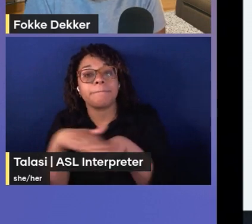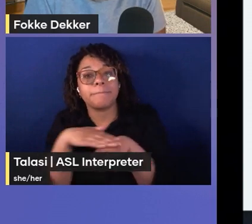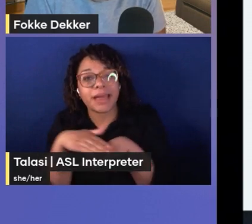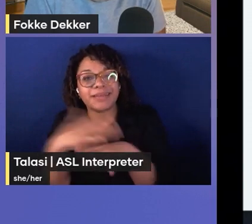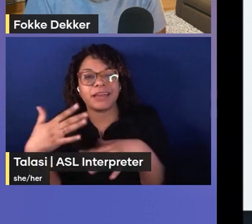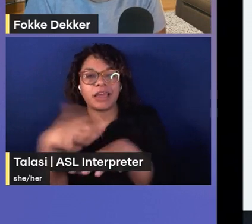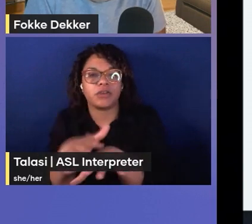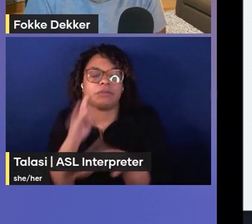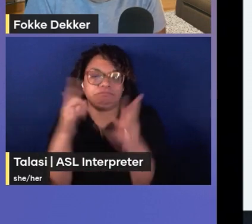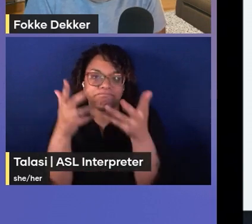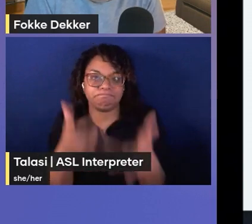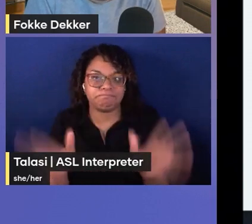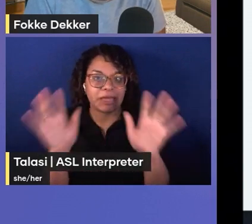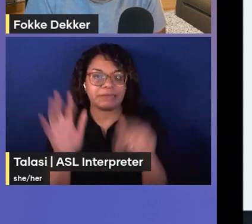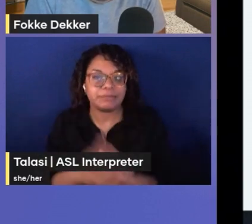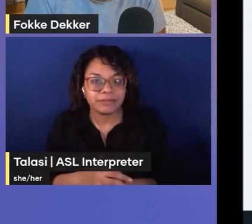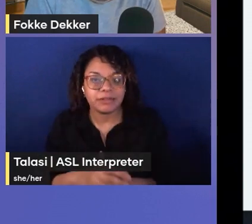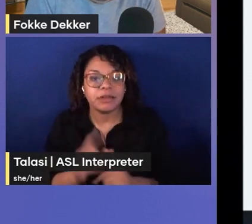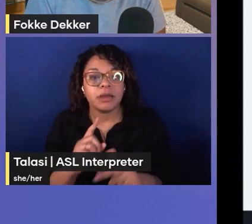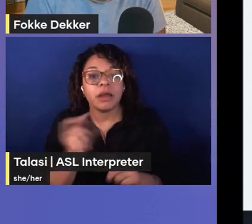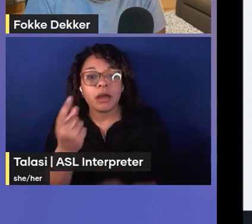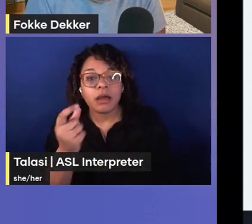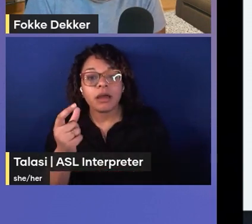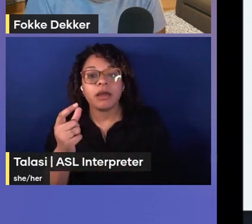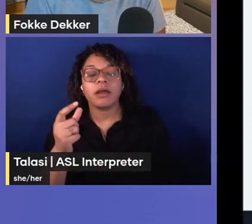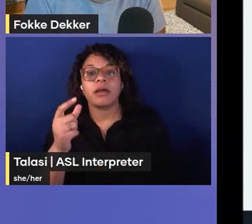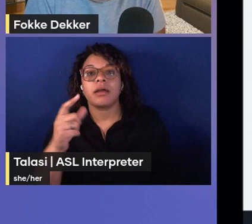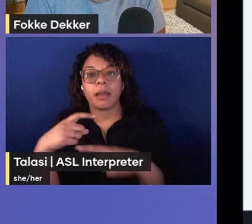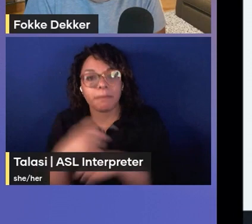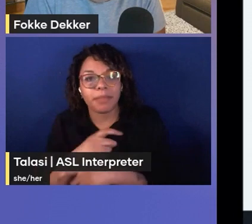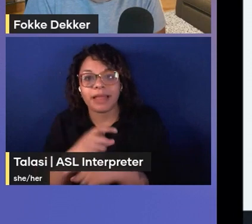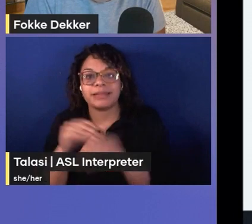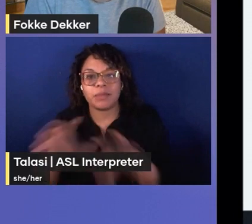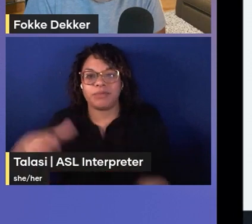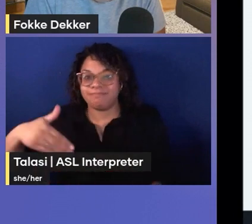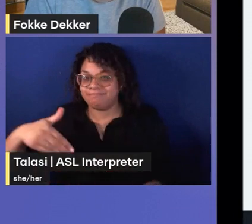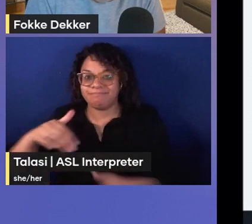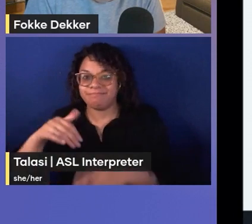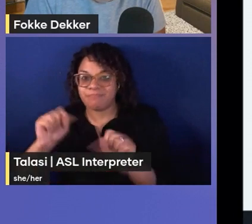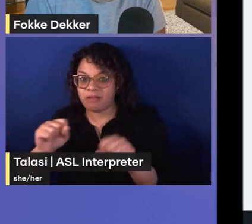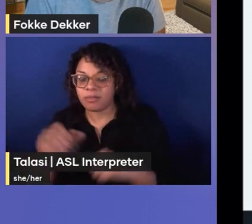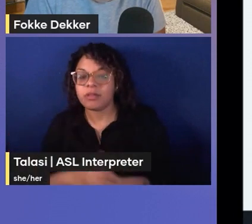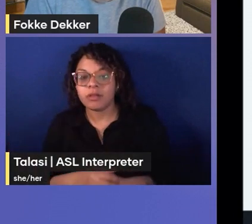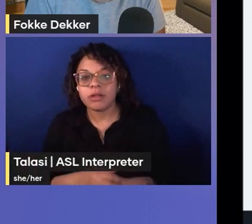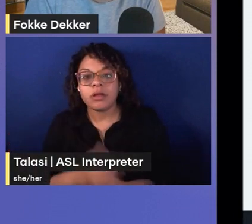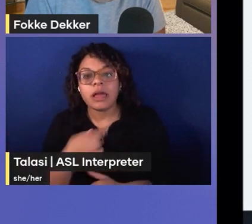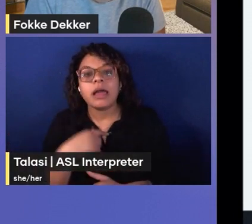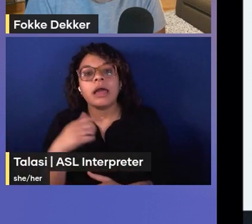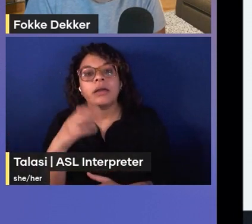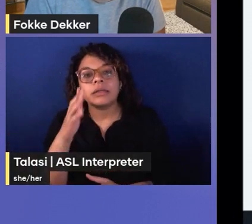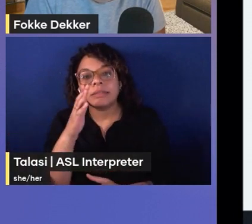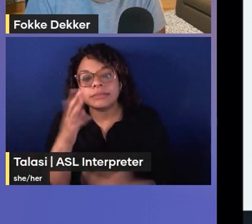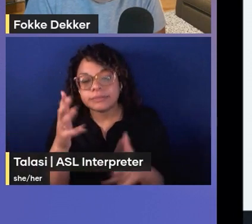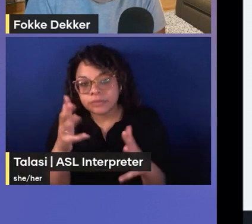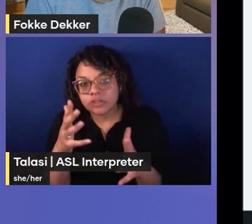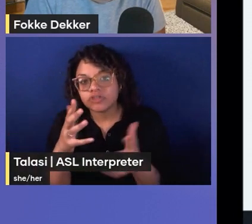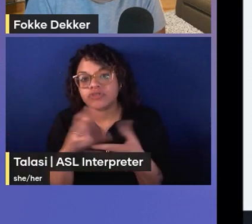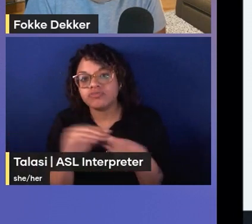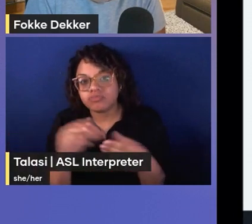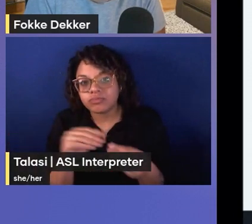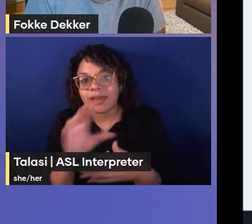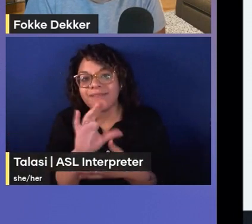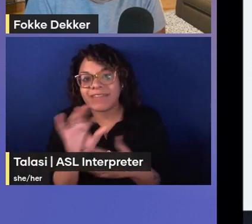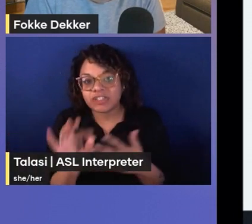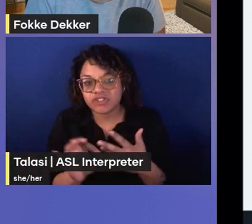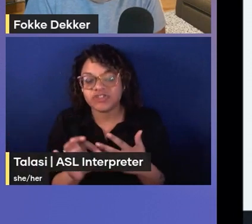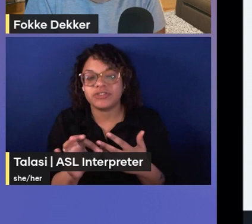but complex deployments aren't possible yet. What that means is that I talked a little bit more about the features of